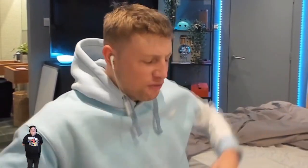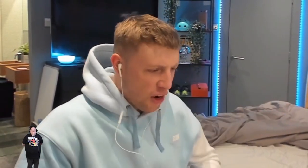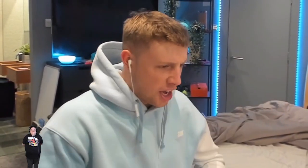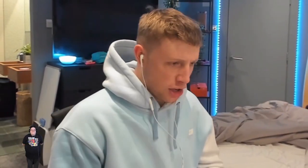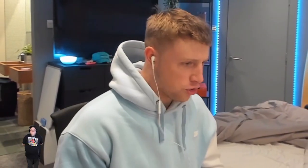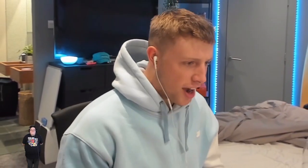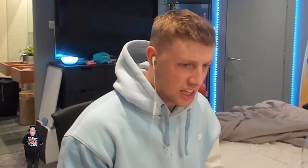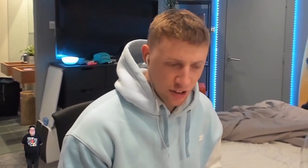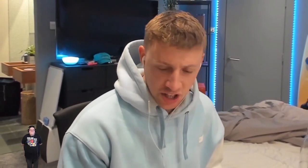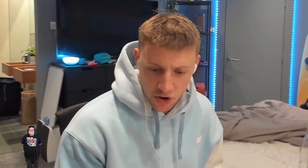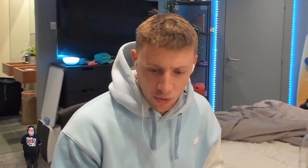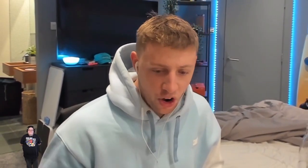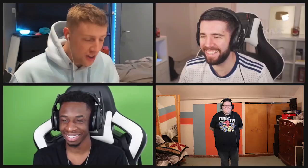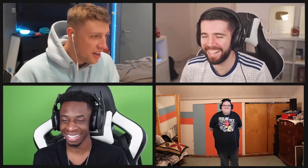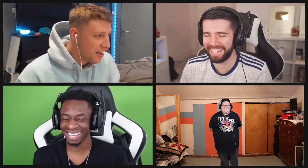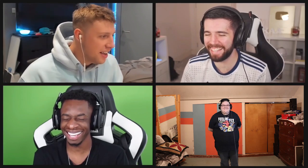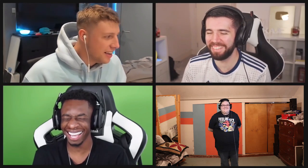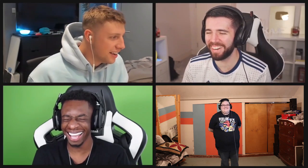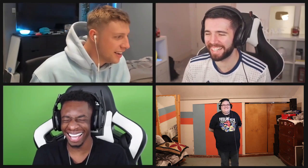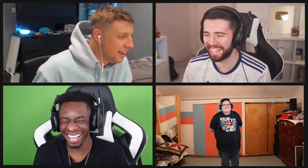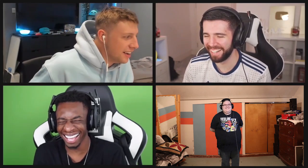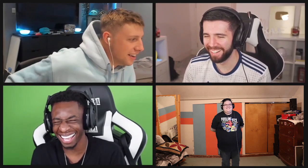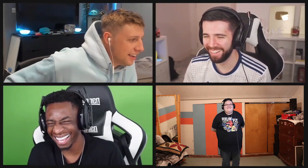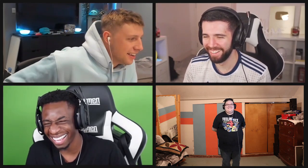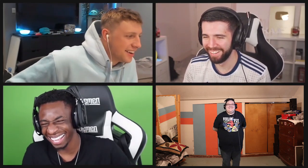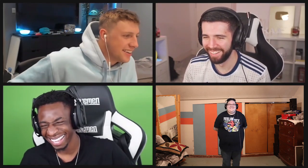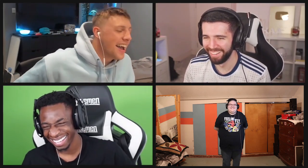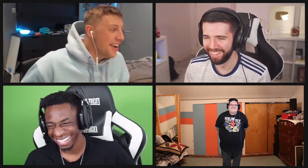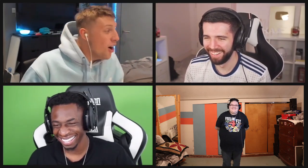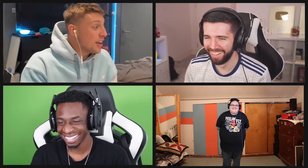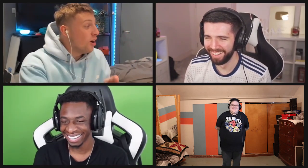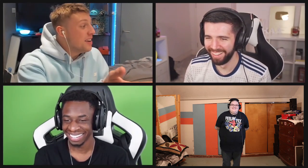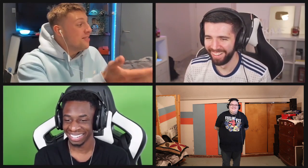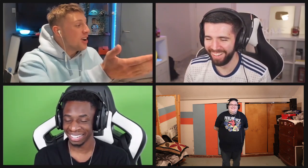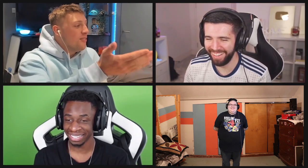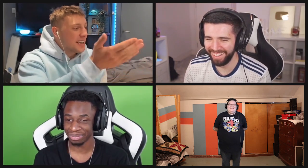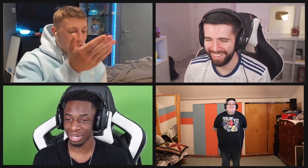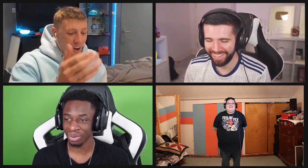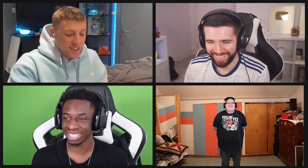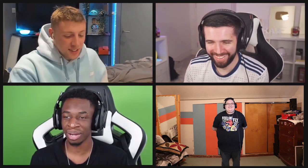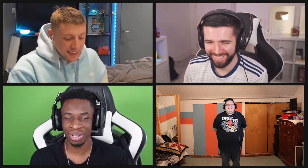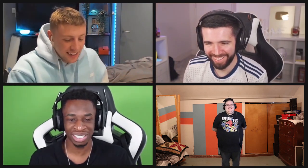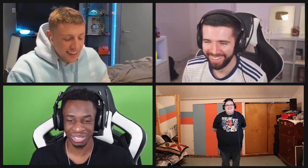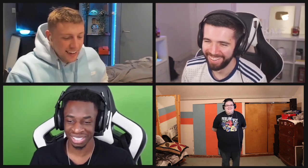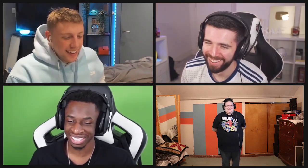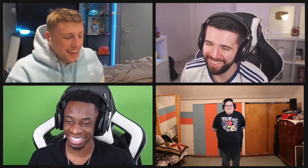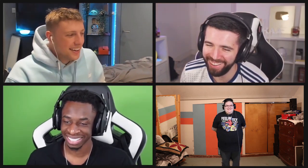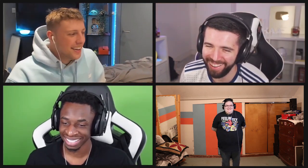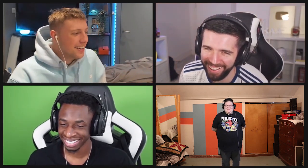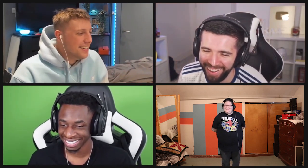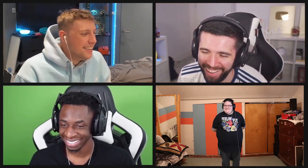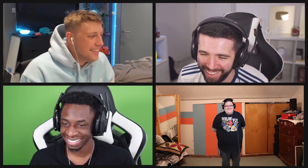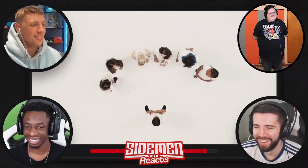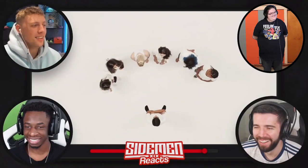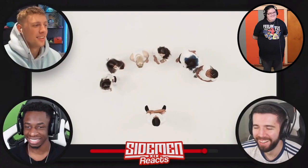I'm so fucking attractive. I tell you what. That's him already. Yeah, I know. That's what I mean. We can't make it worse. You don't want it to get worse, Josh.